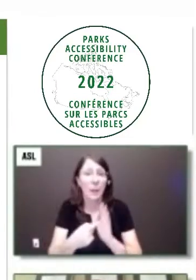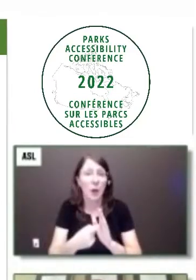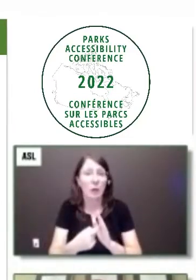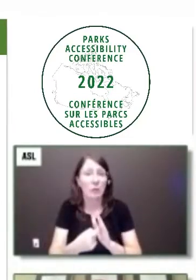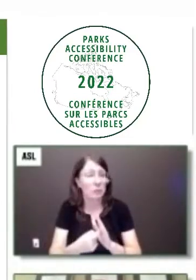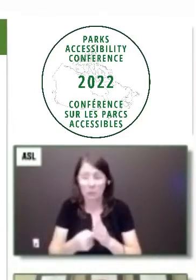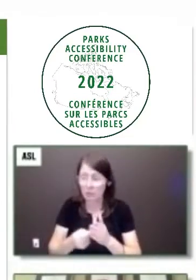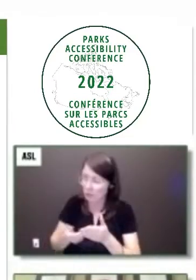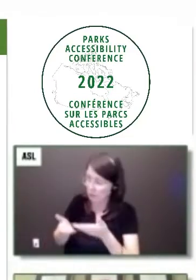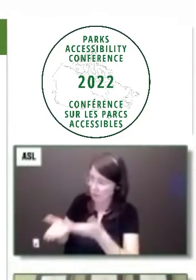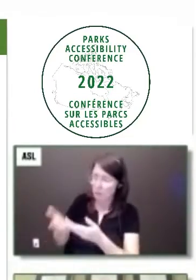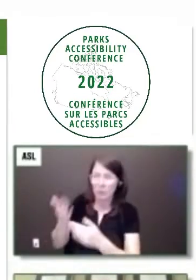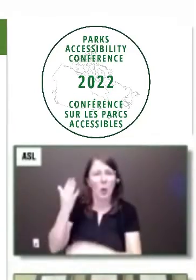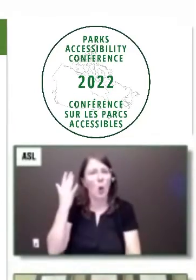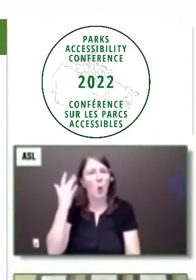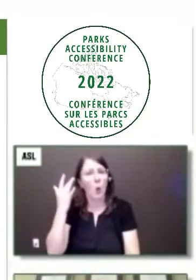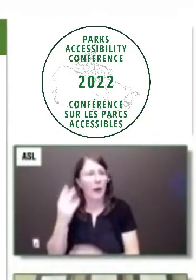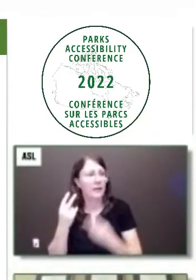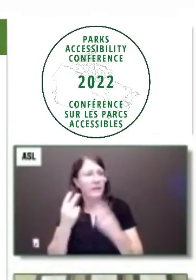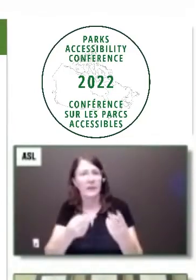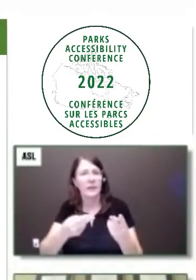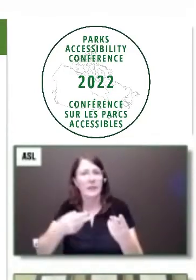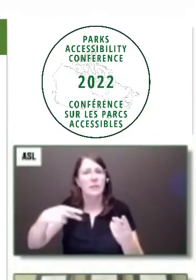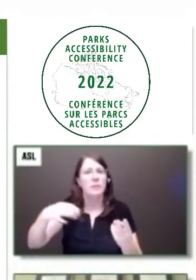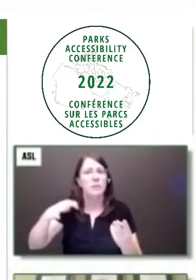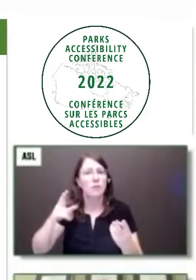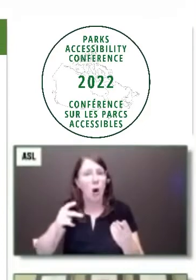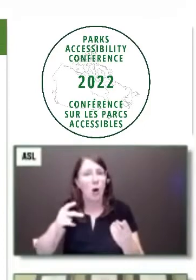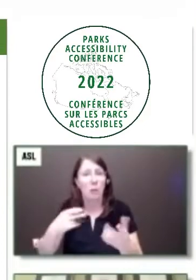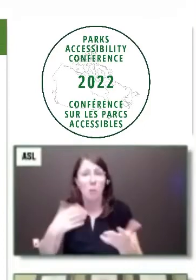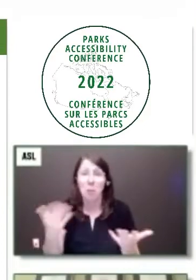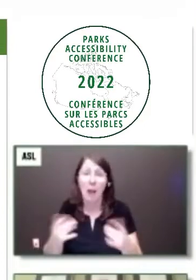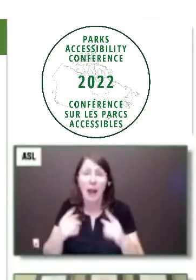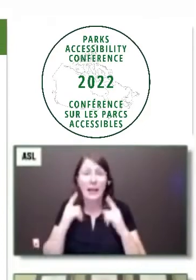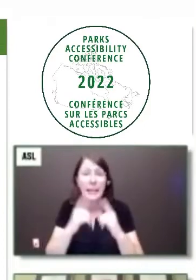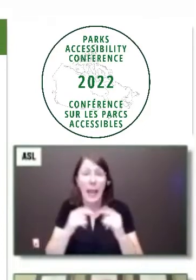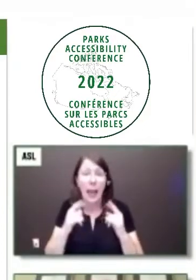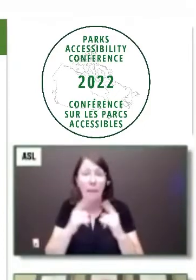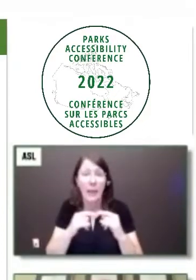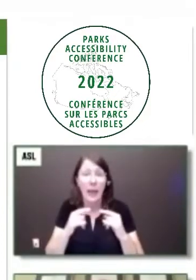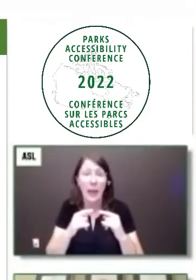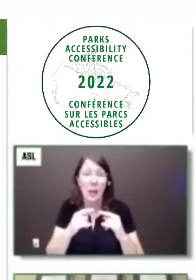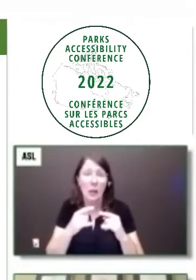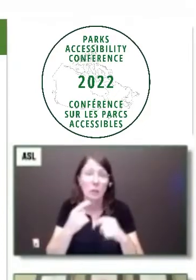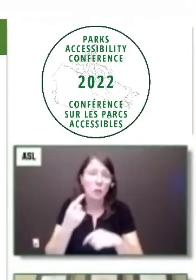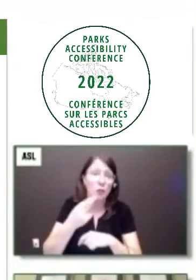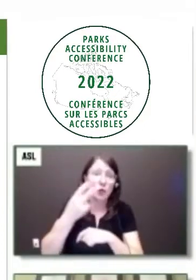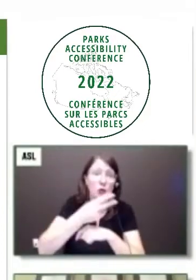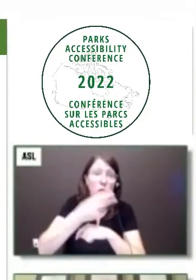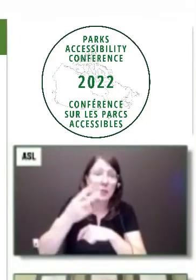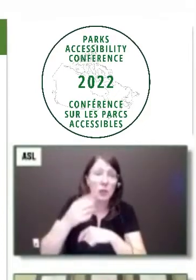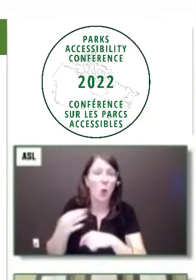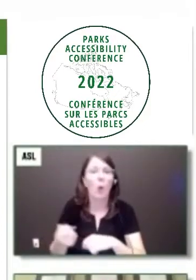picnic visit. So those 2 types of visits have very different expectations.